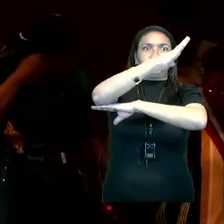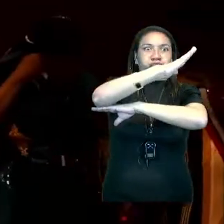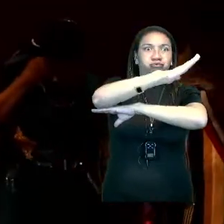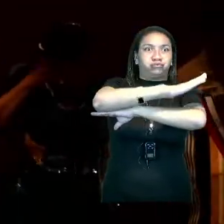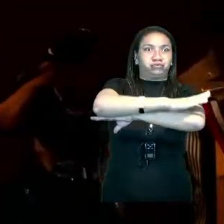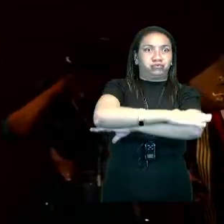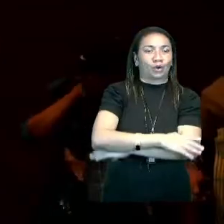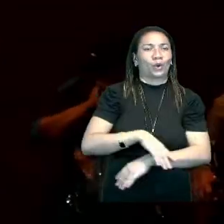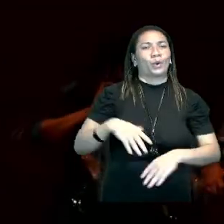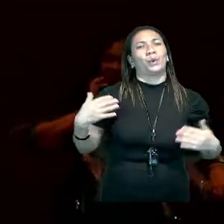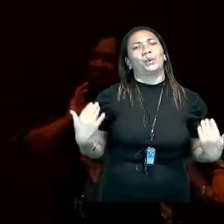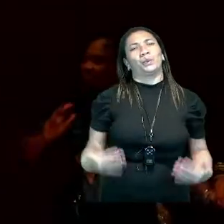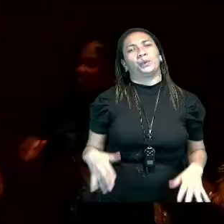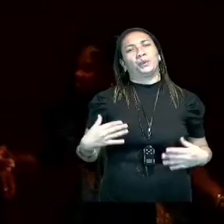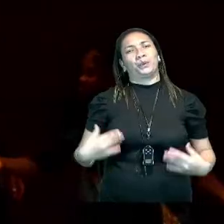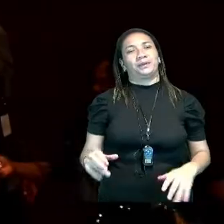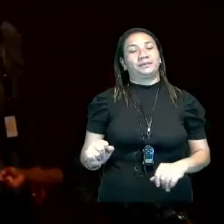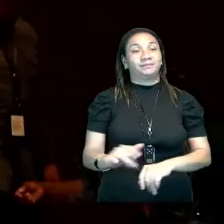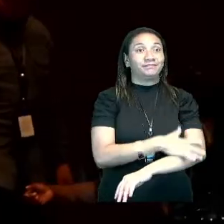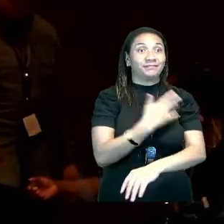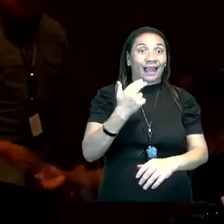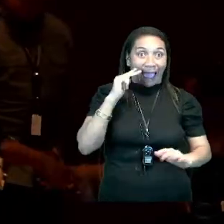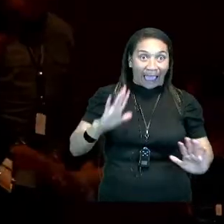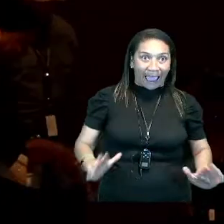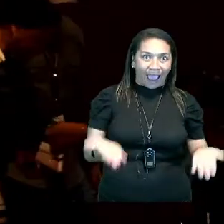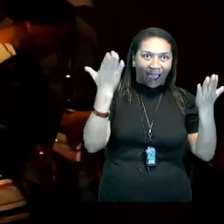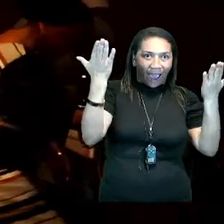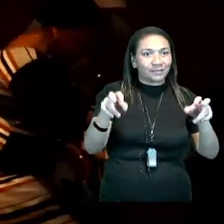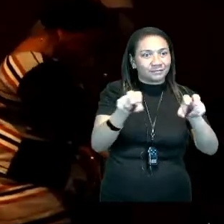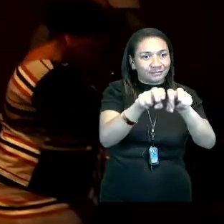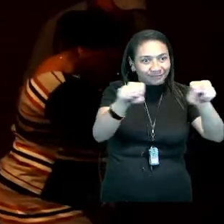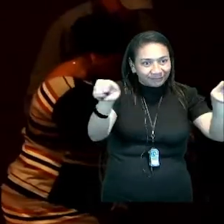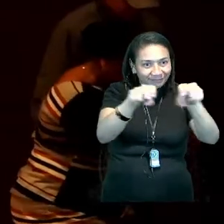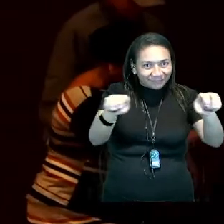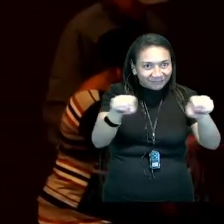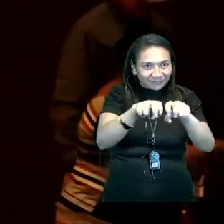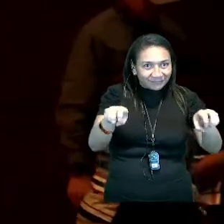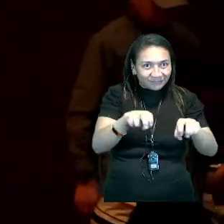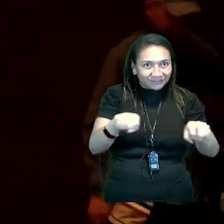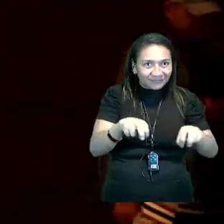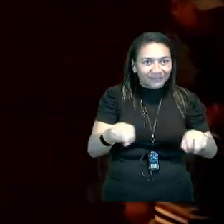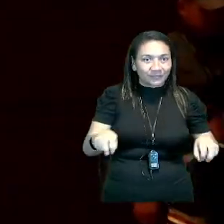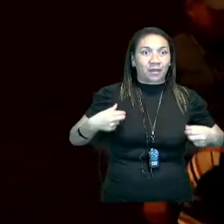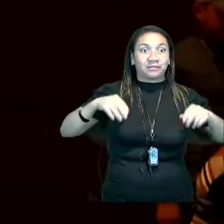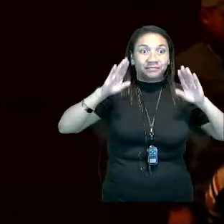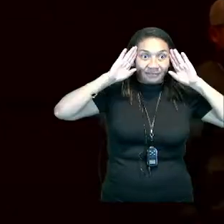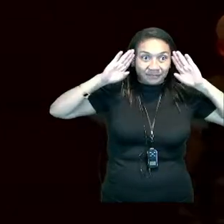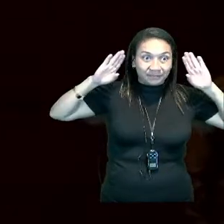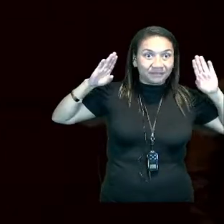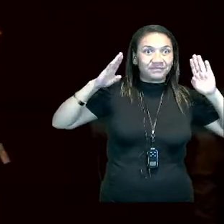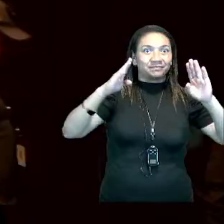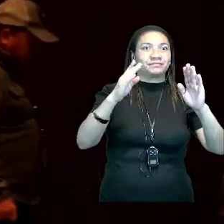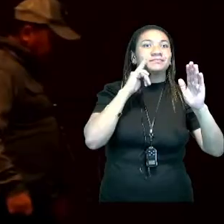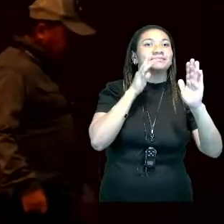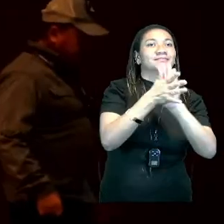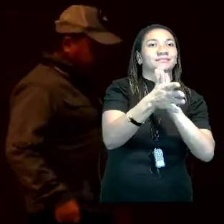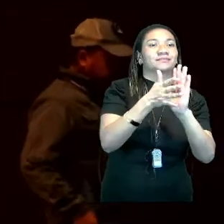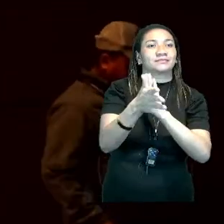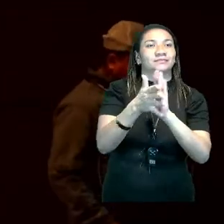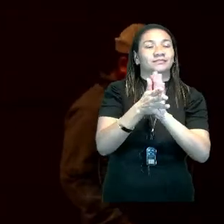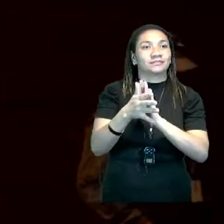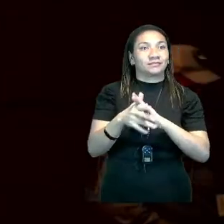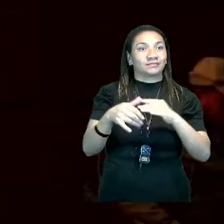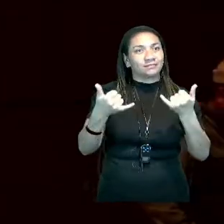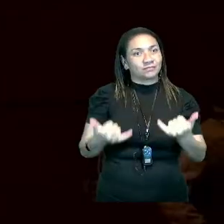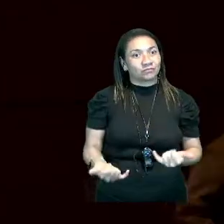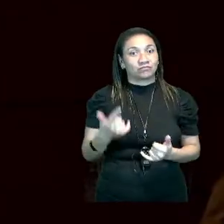We have had a session that is still not over. So I ask you all, invite you all to take your seats so that you